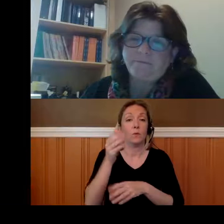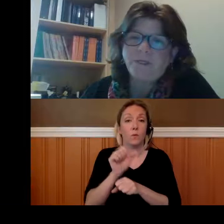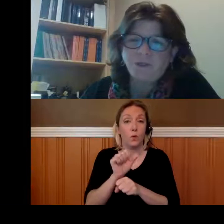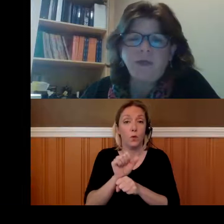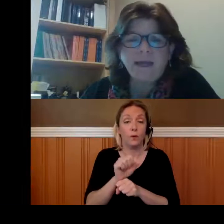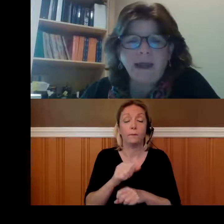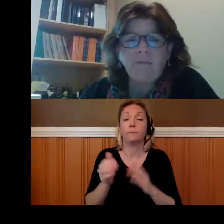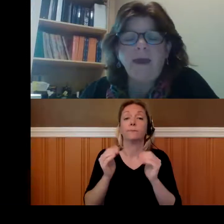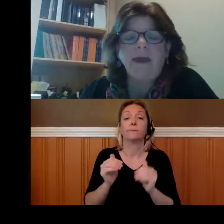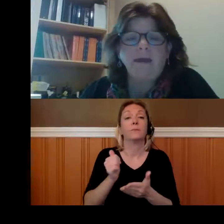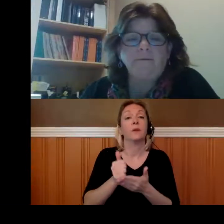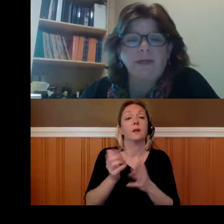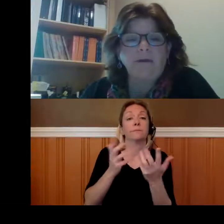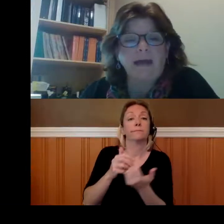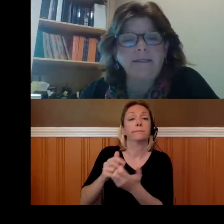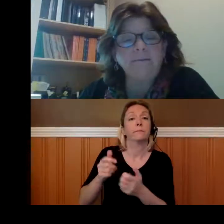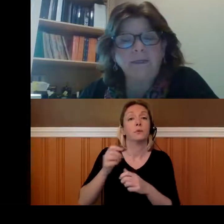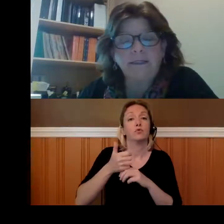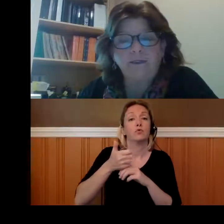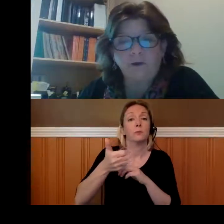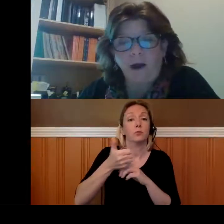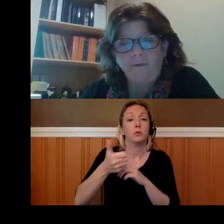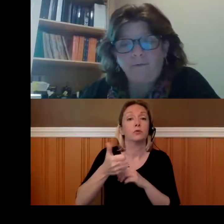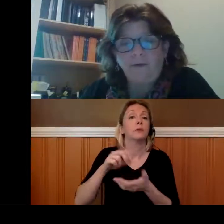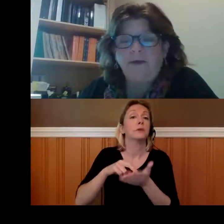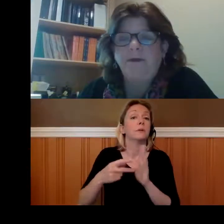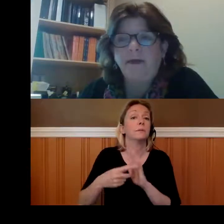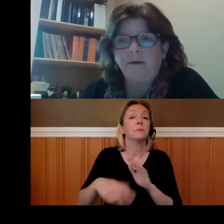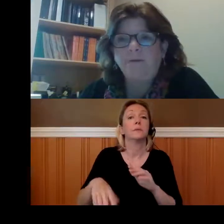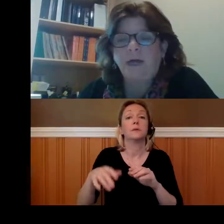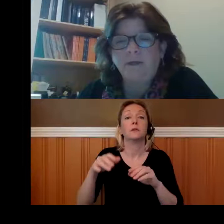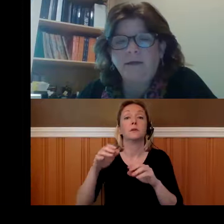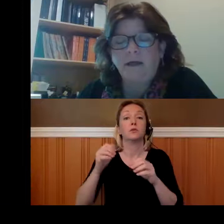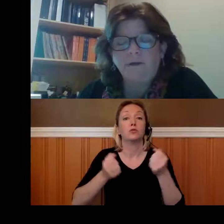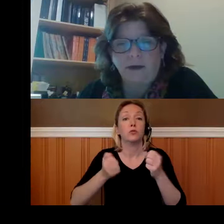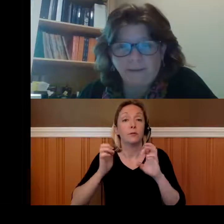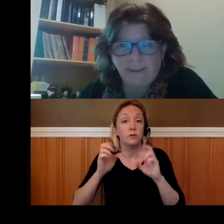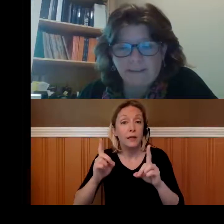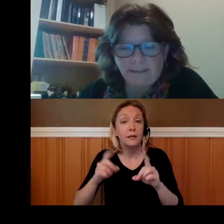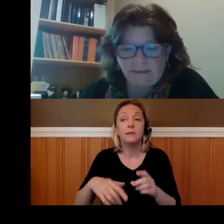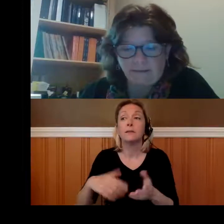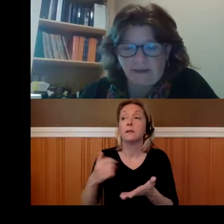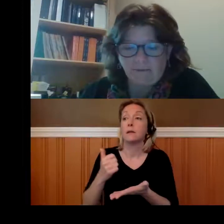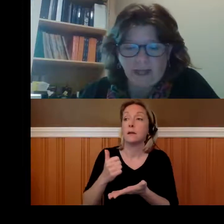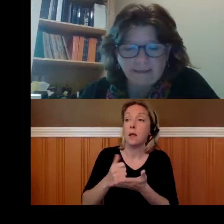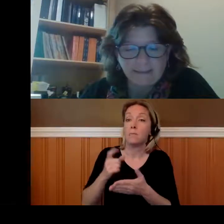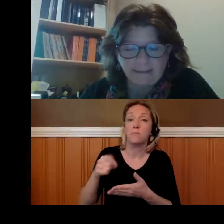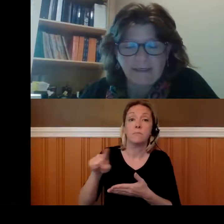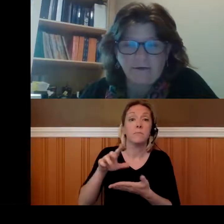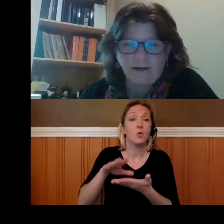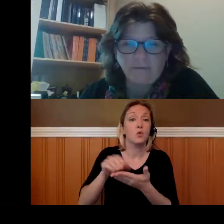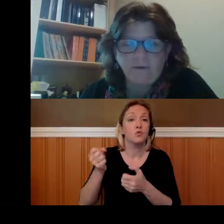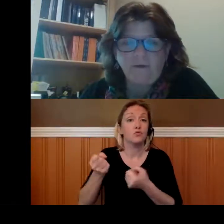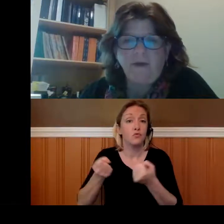So they can help if a child has the ability to drive. They can help the child get a driver's license. They have classes that are